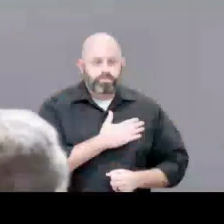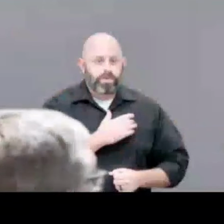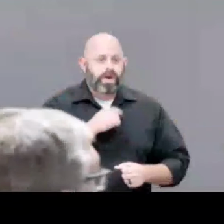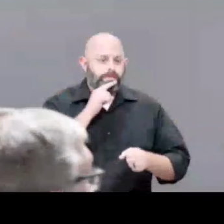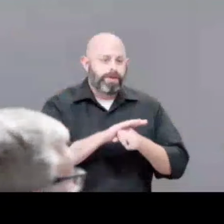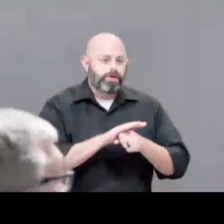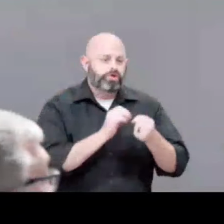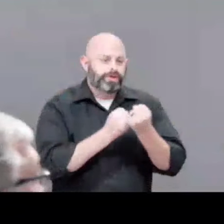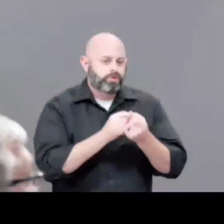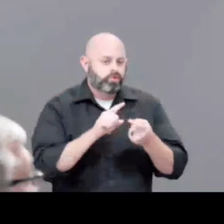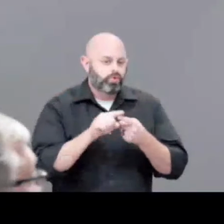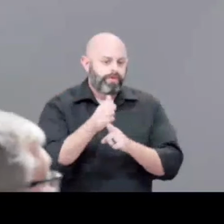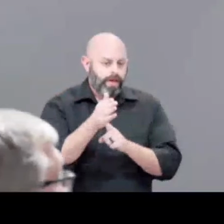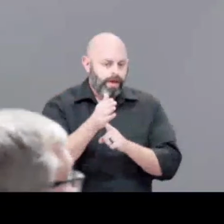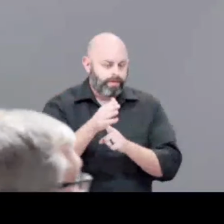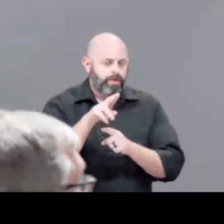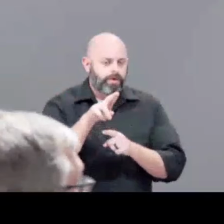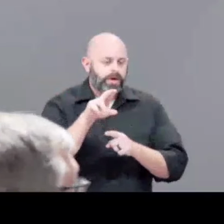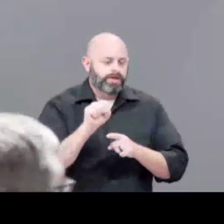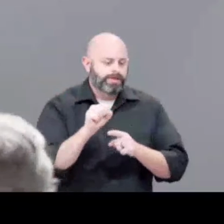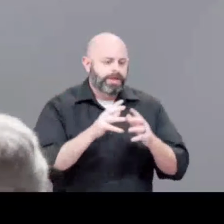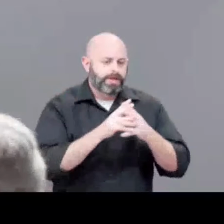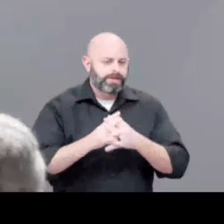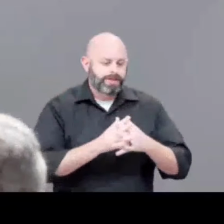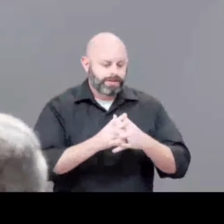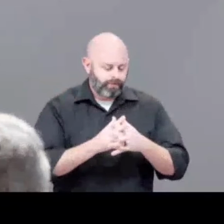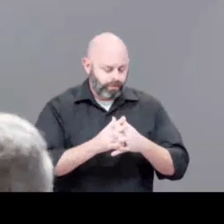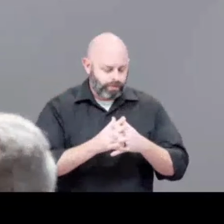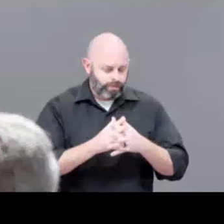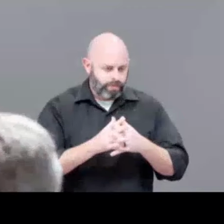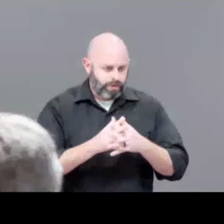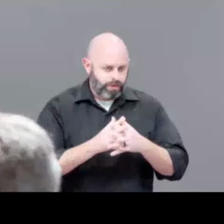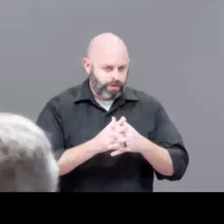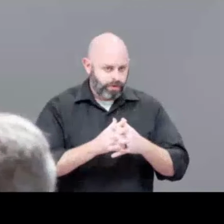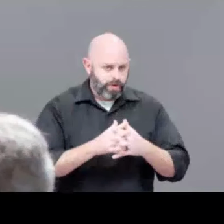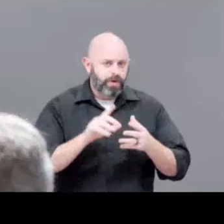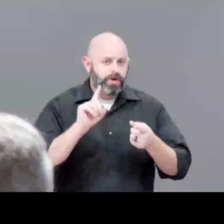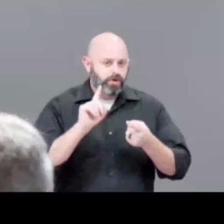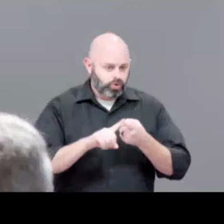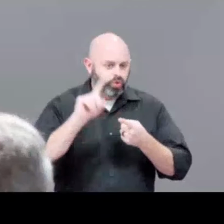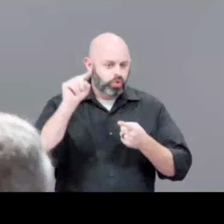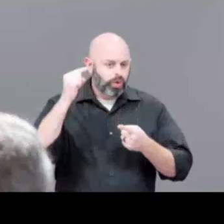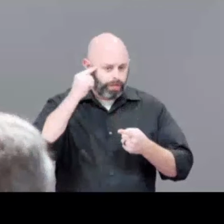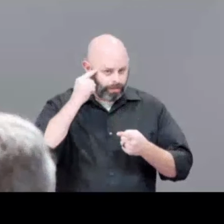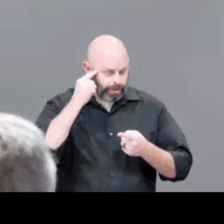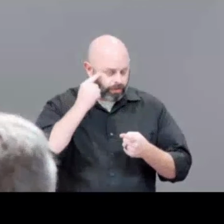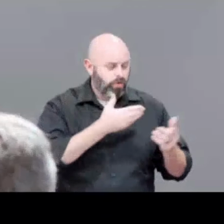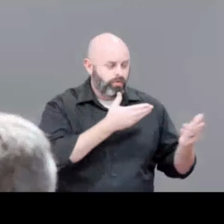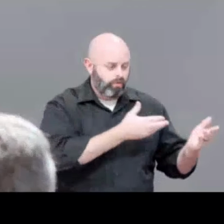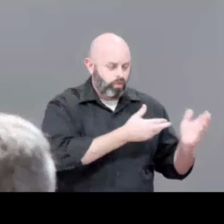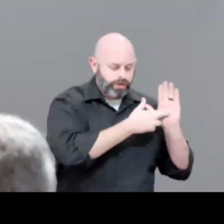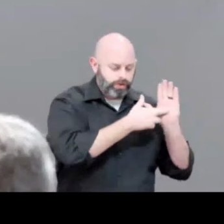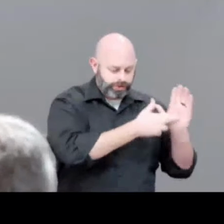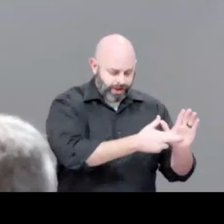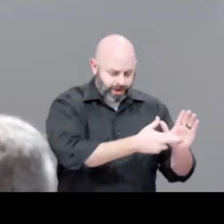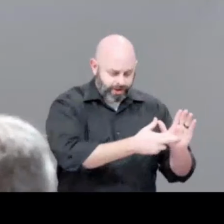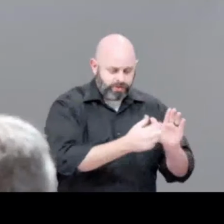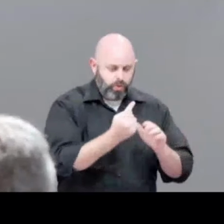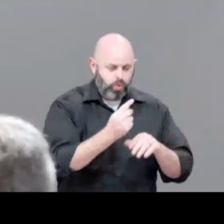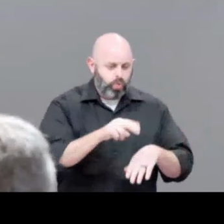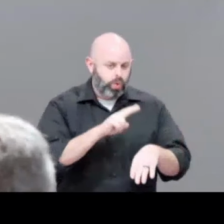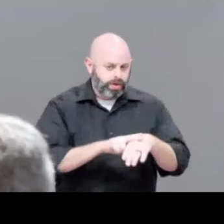I pledge allegiance to the flag of the United States of America and to the republic for which